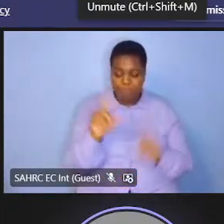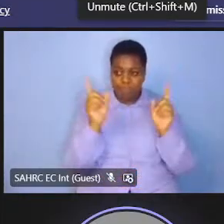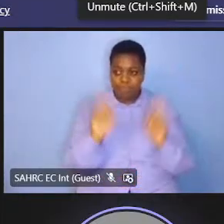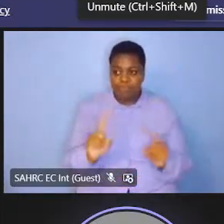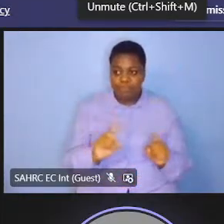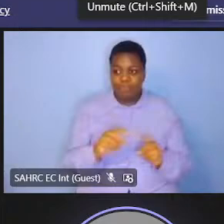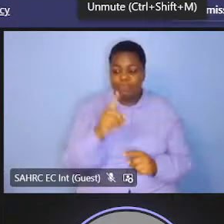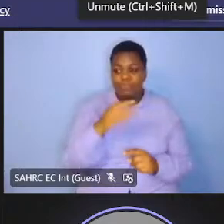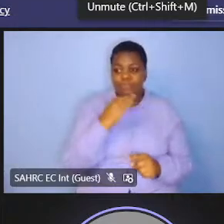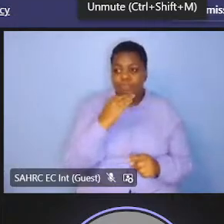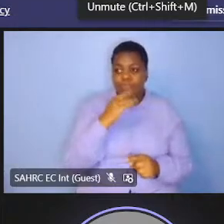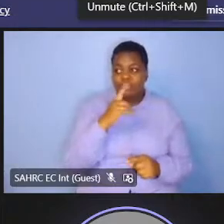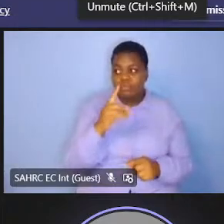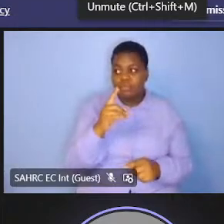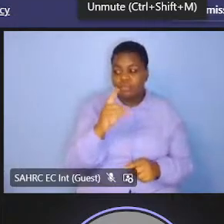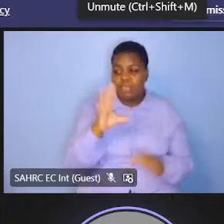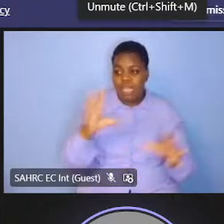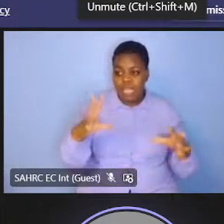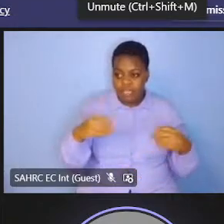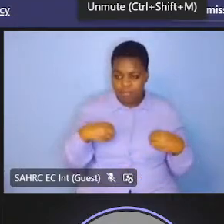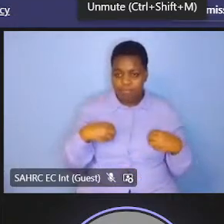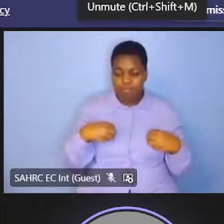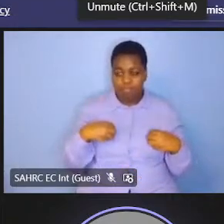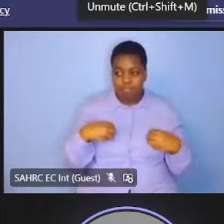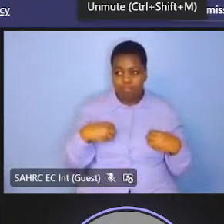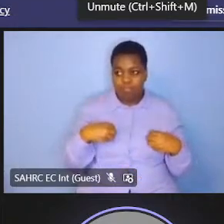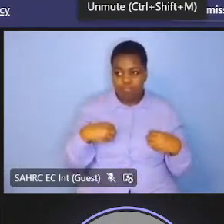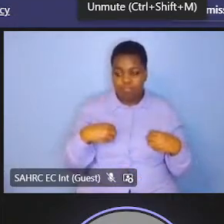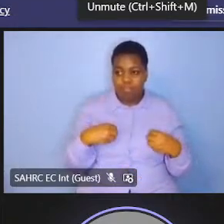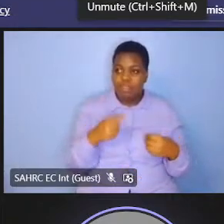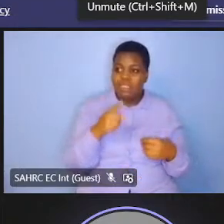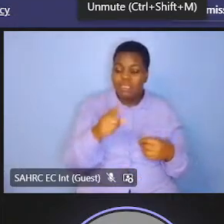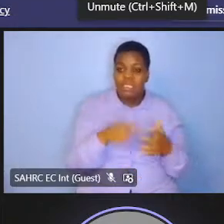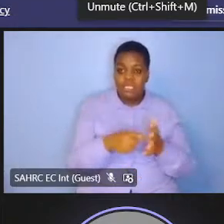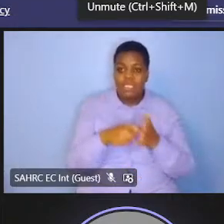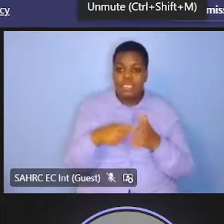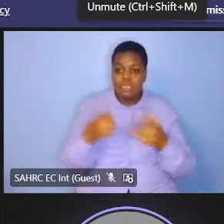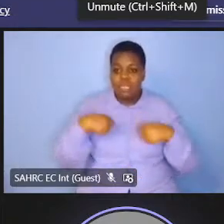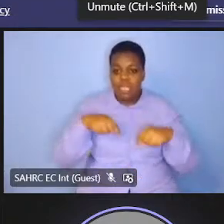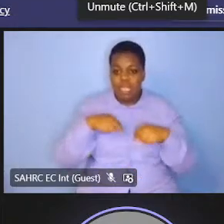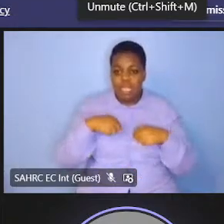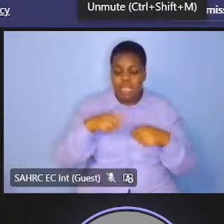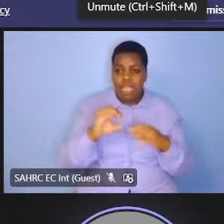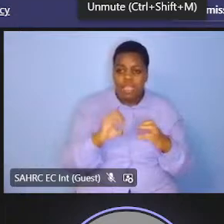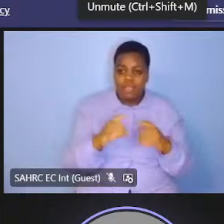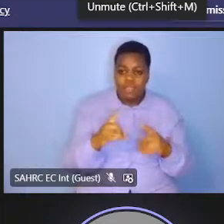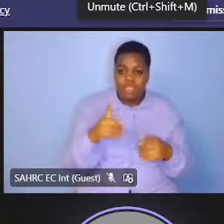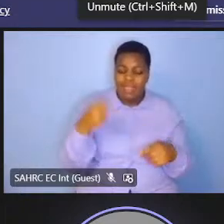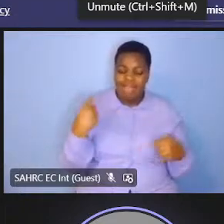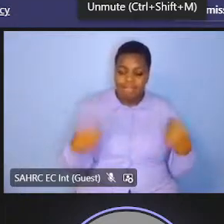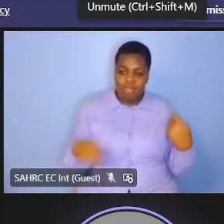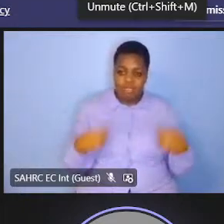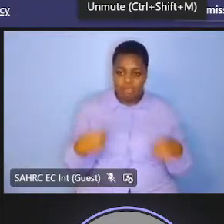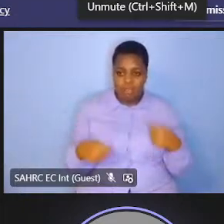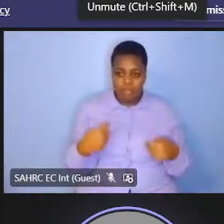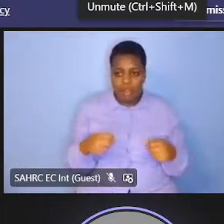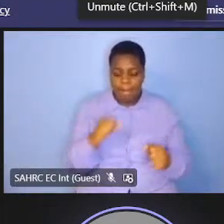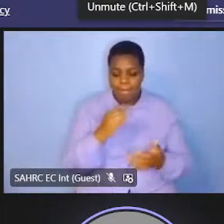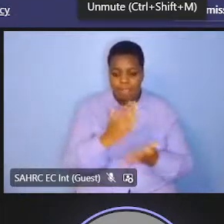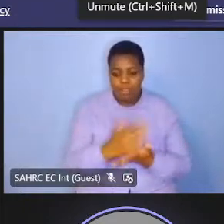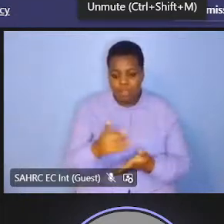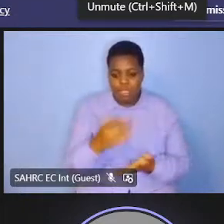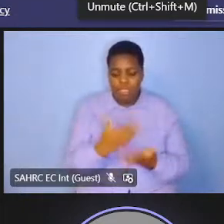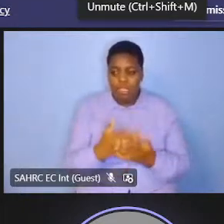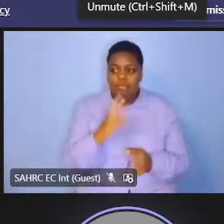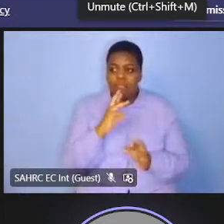rapporteur is that adaptability. This requires that the education is flexible and able to respond